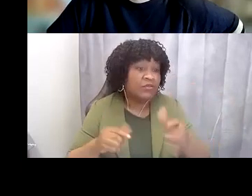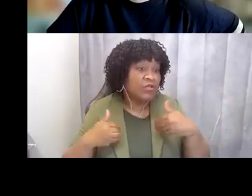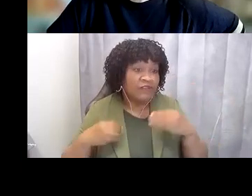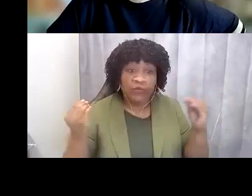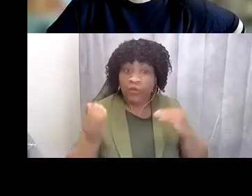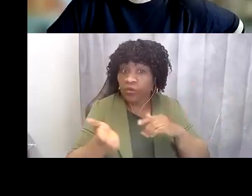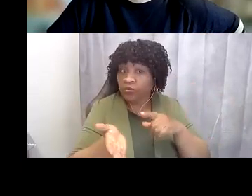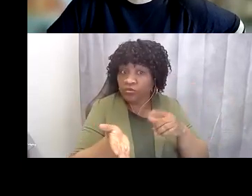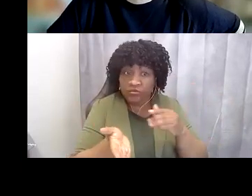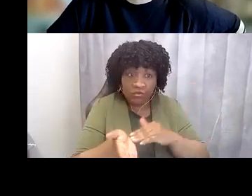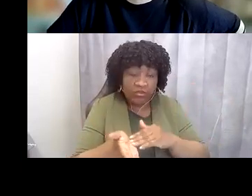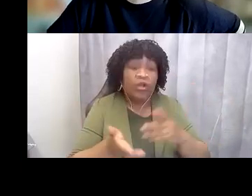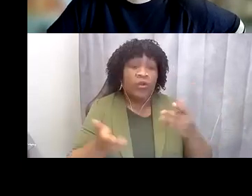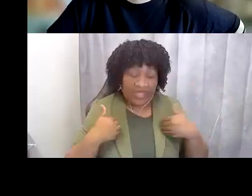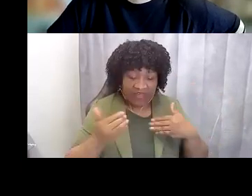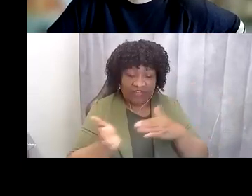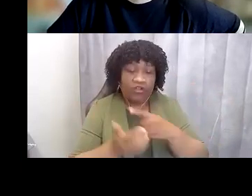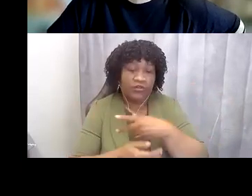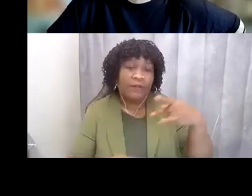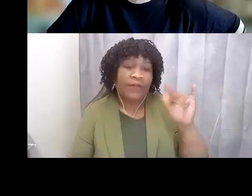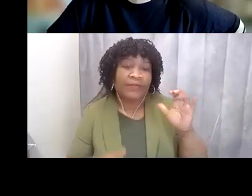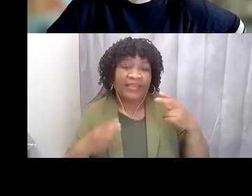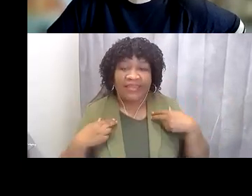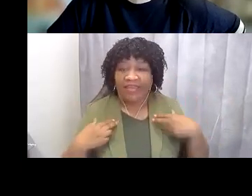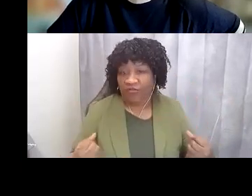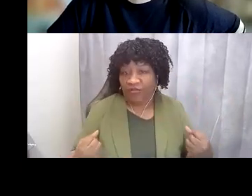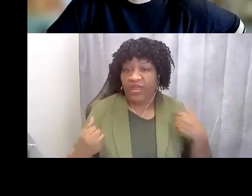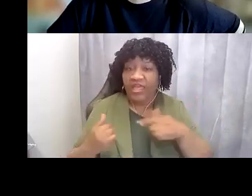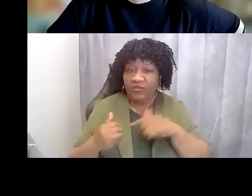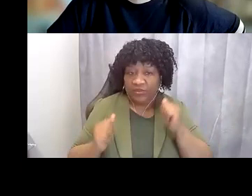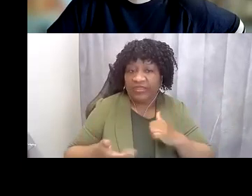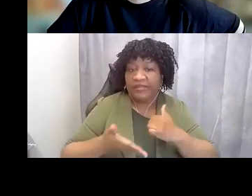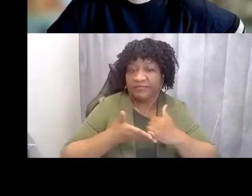provider, we do at Public Health, and we can, and